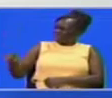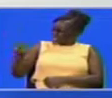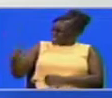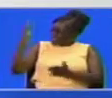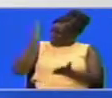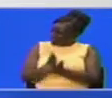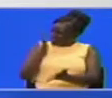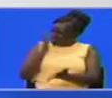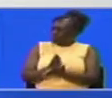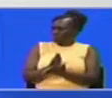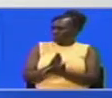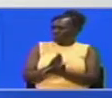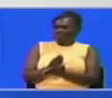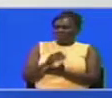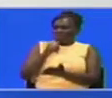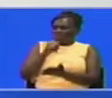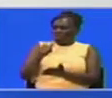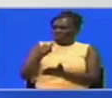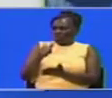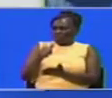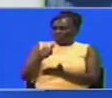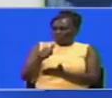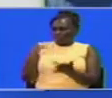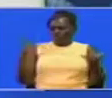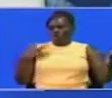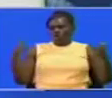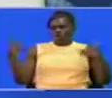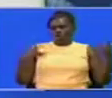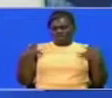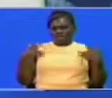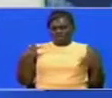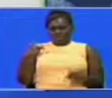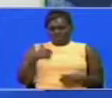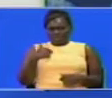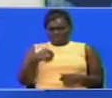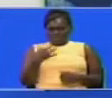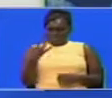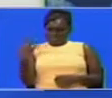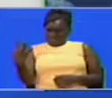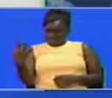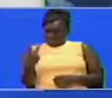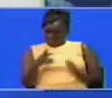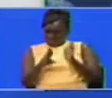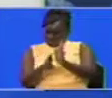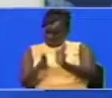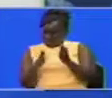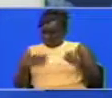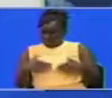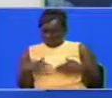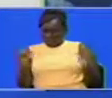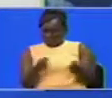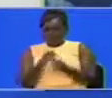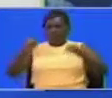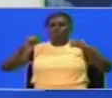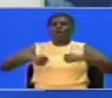issues. And they are not issues, Linda. And you see, that is what concerns me, is that I have three of you seated here, representative of the people, and you can't